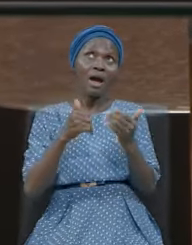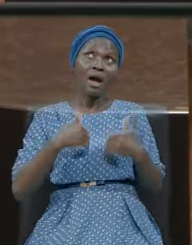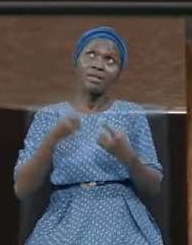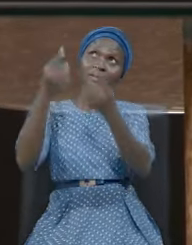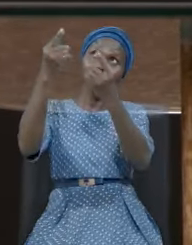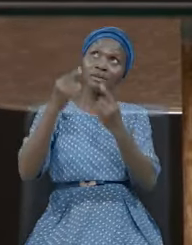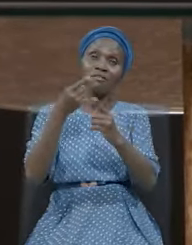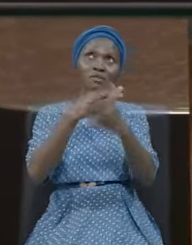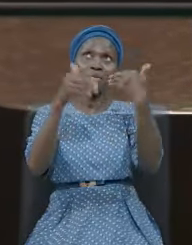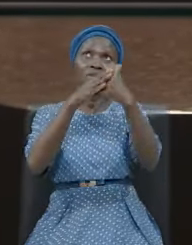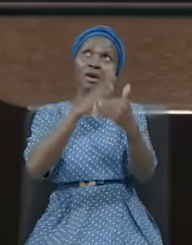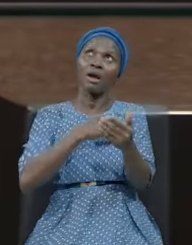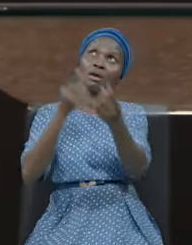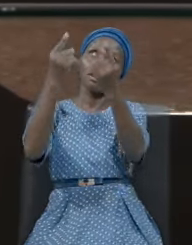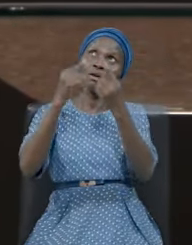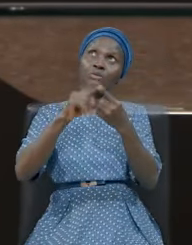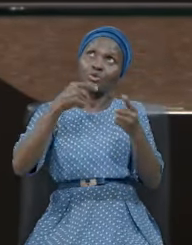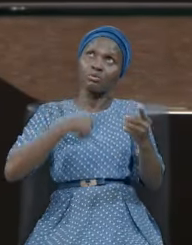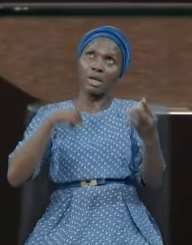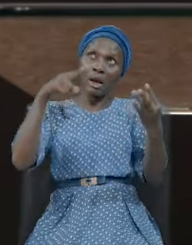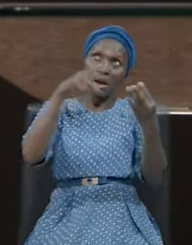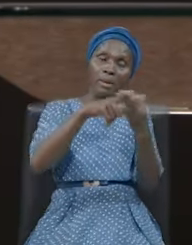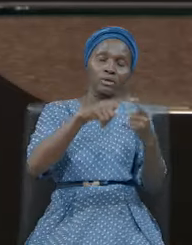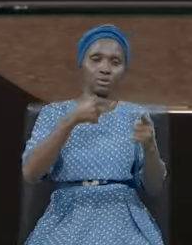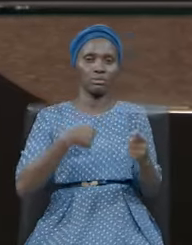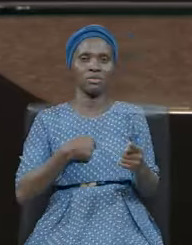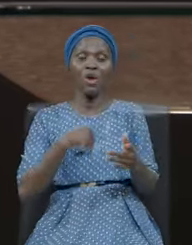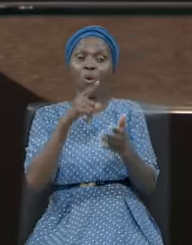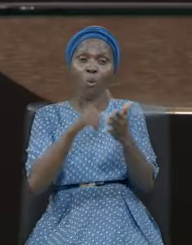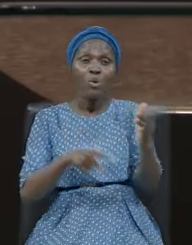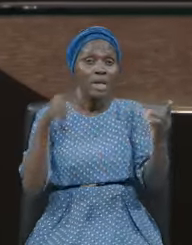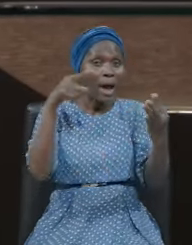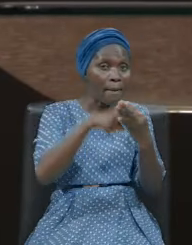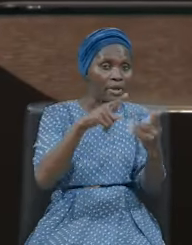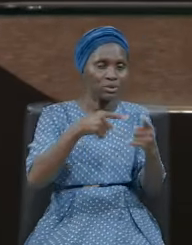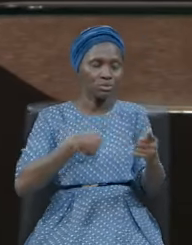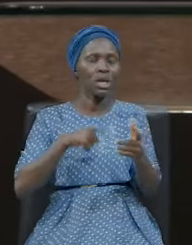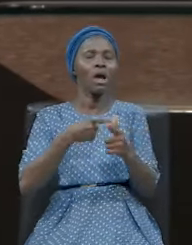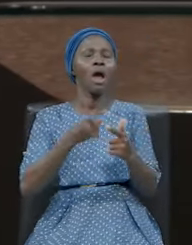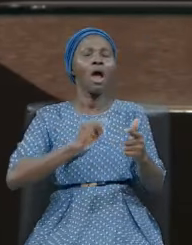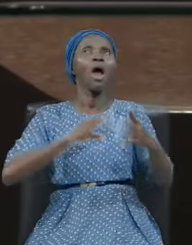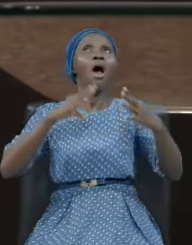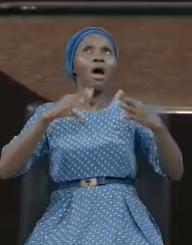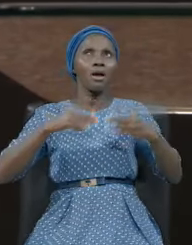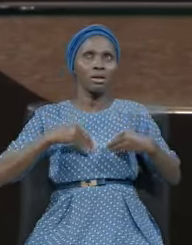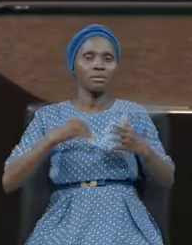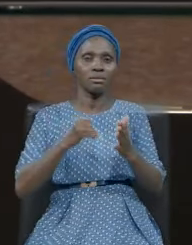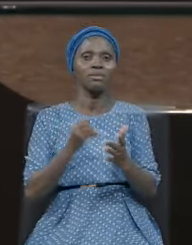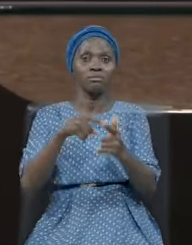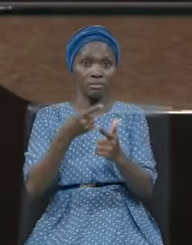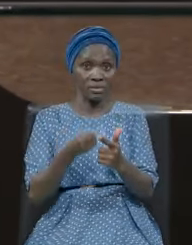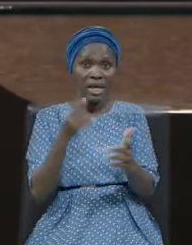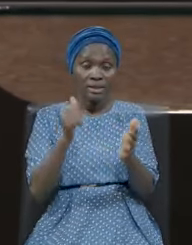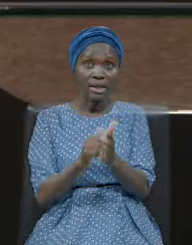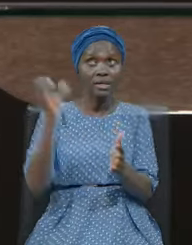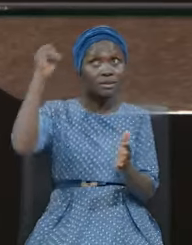has appeared unto me. What has appeared to me, I accept. It is then that grace of God that